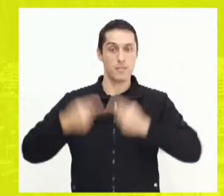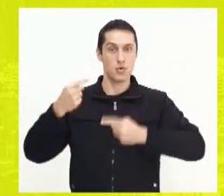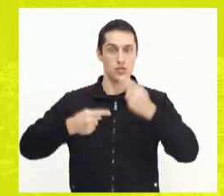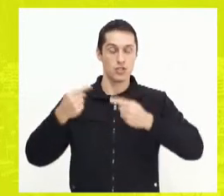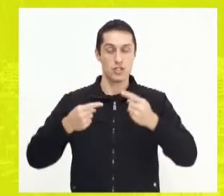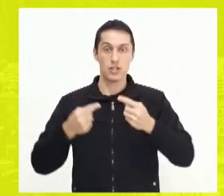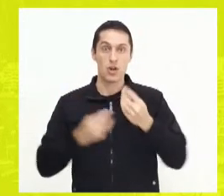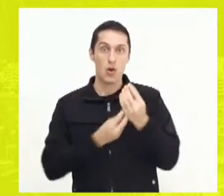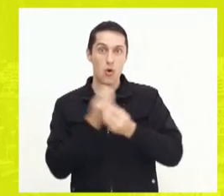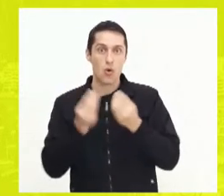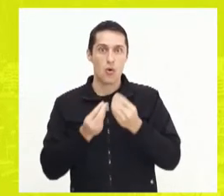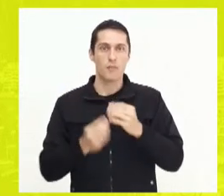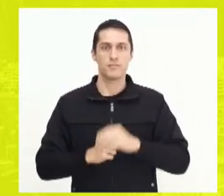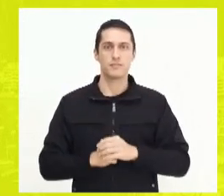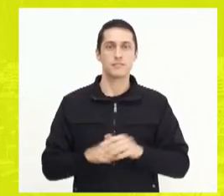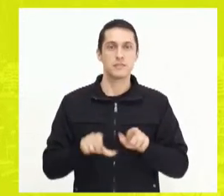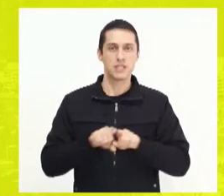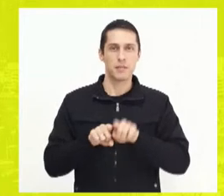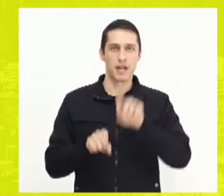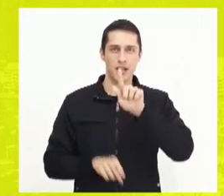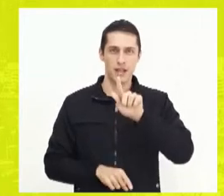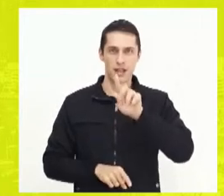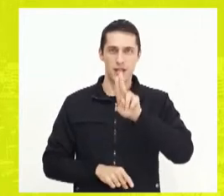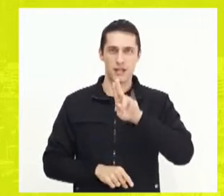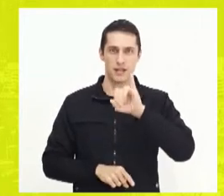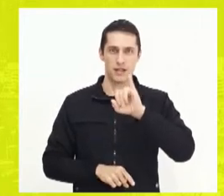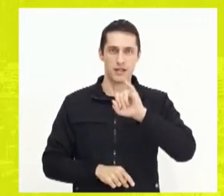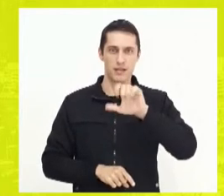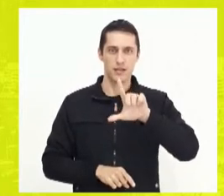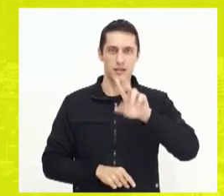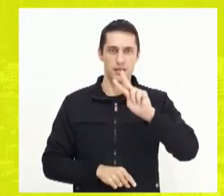and also we have clearly validated